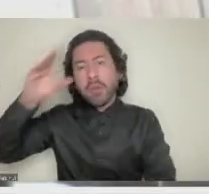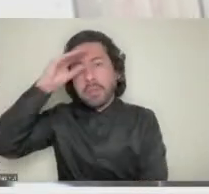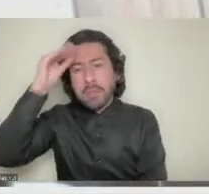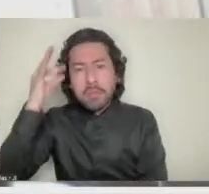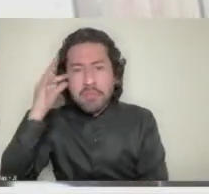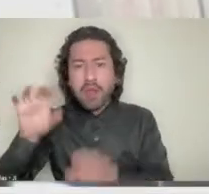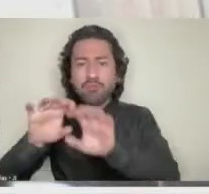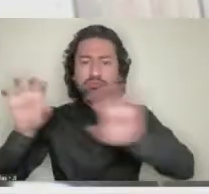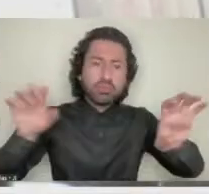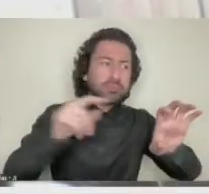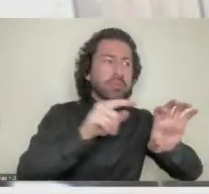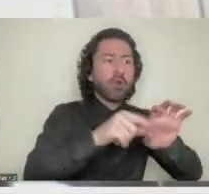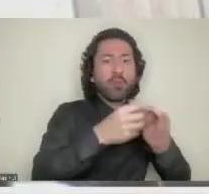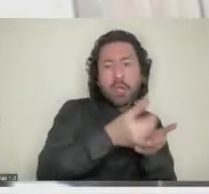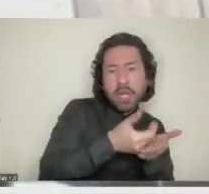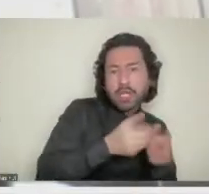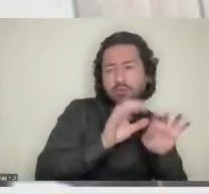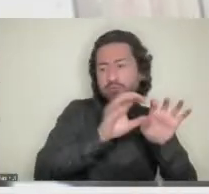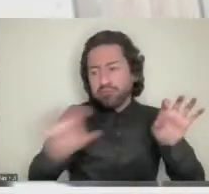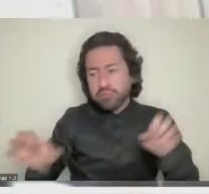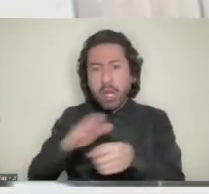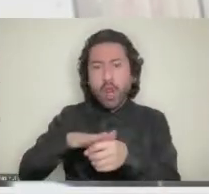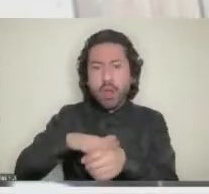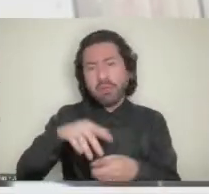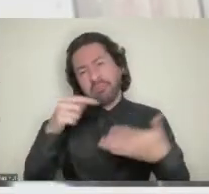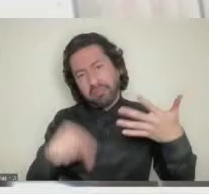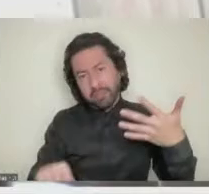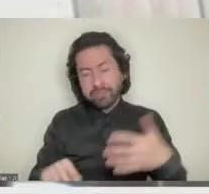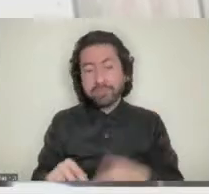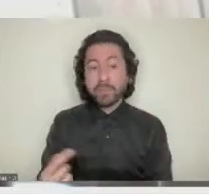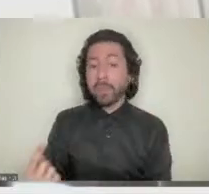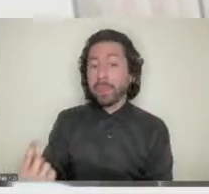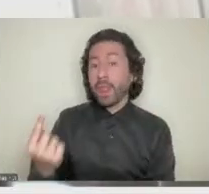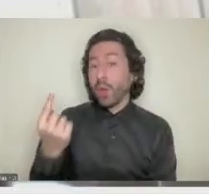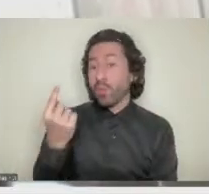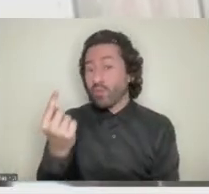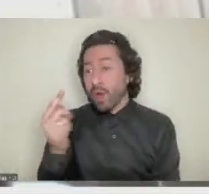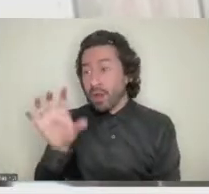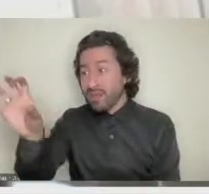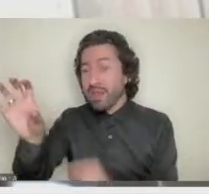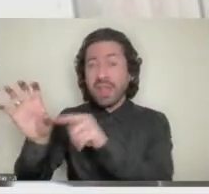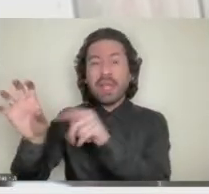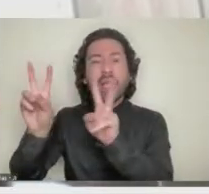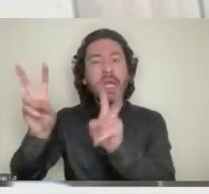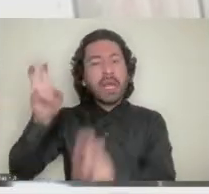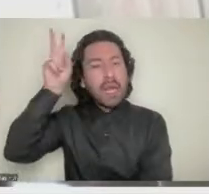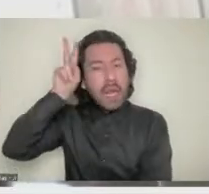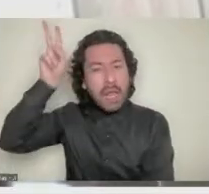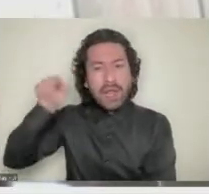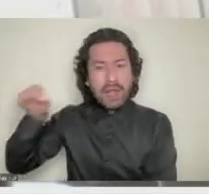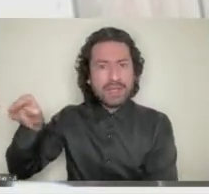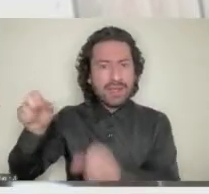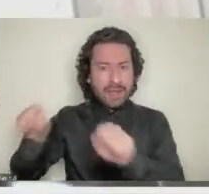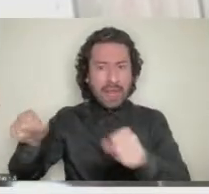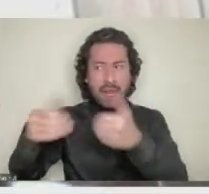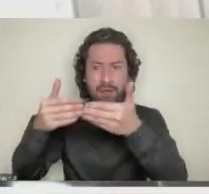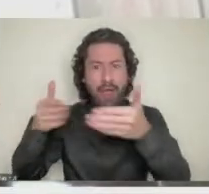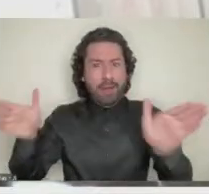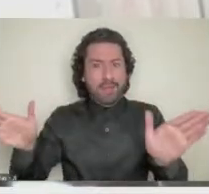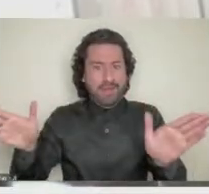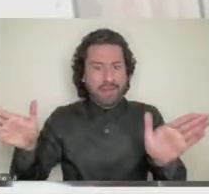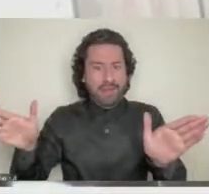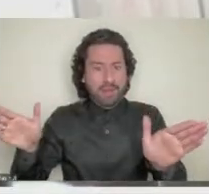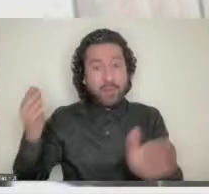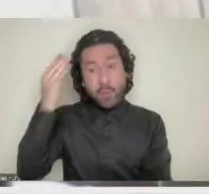indicators for education can be analyzed by sex and by ethnic, racial. Also, in one of